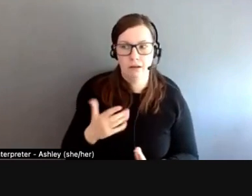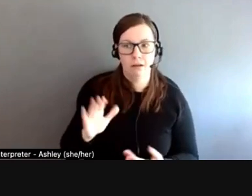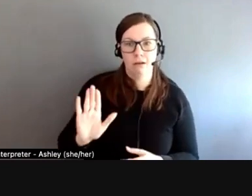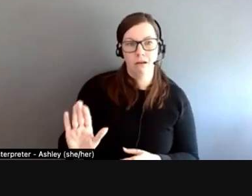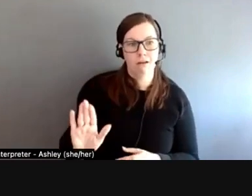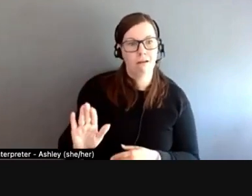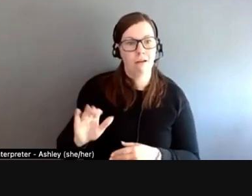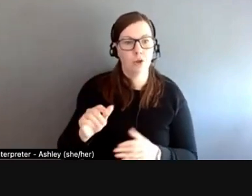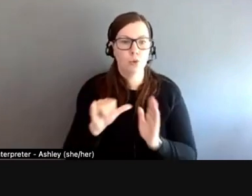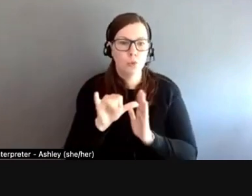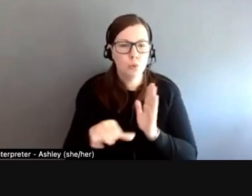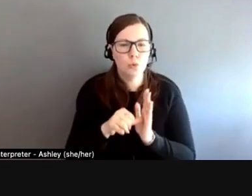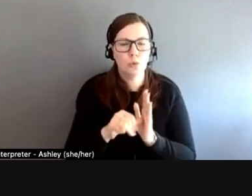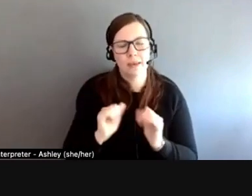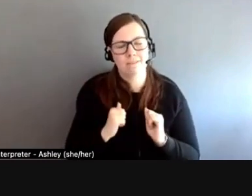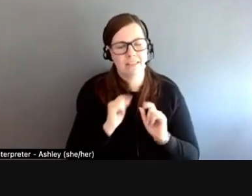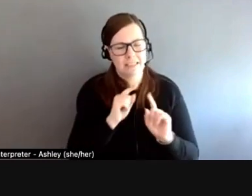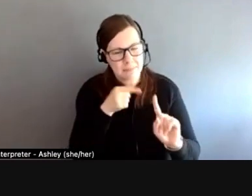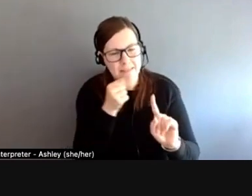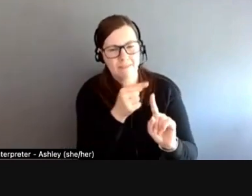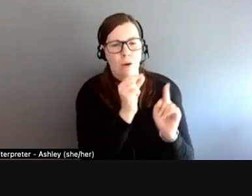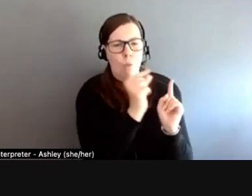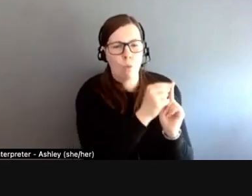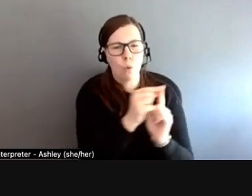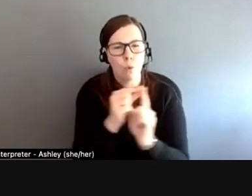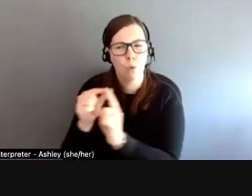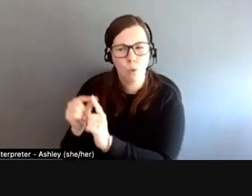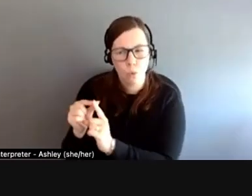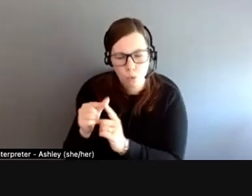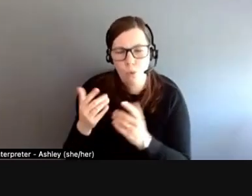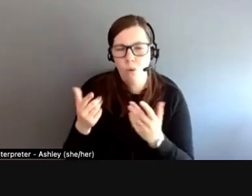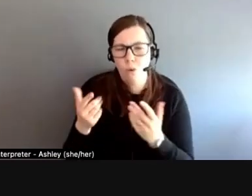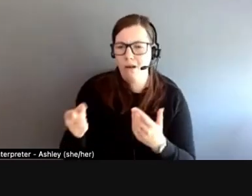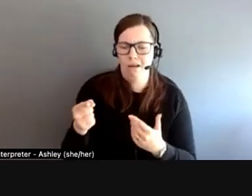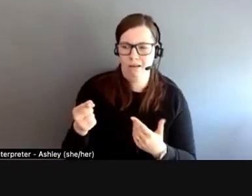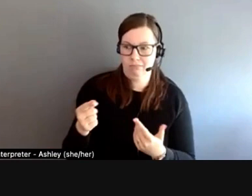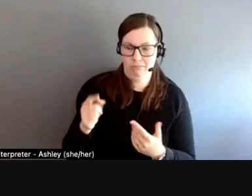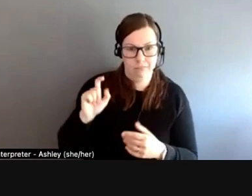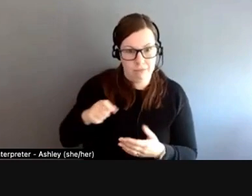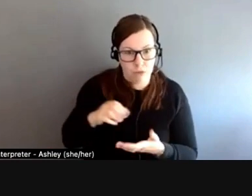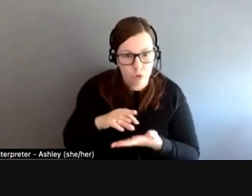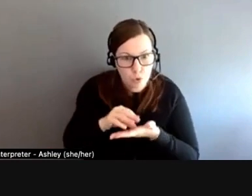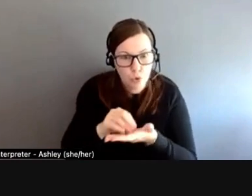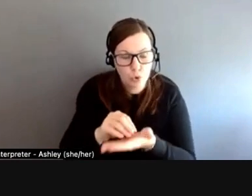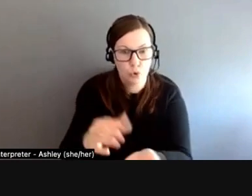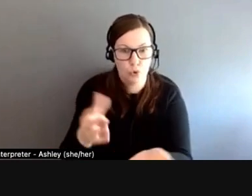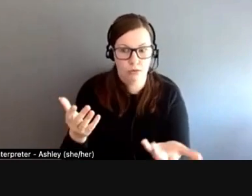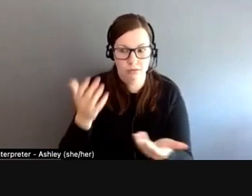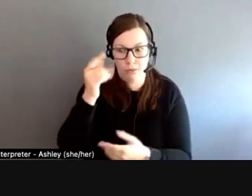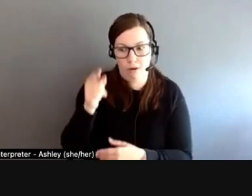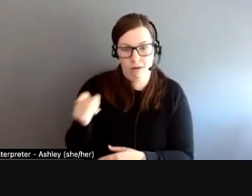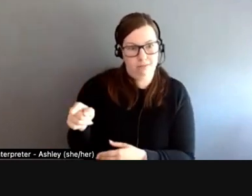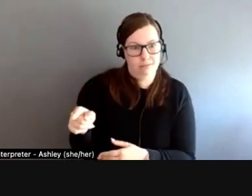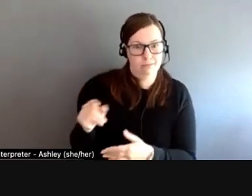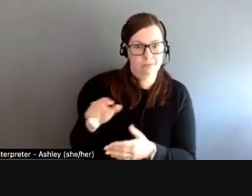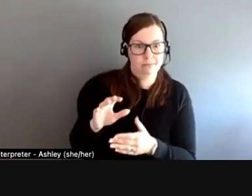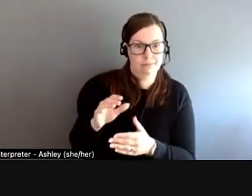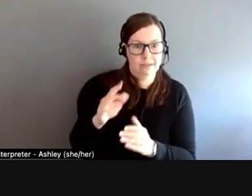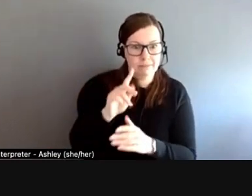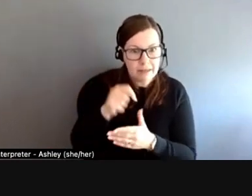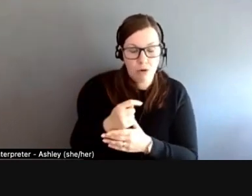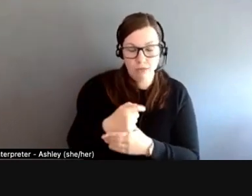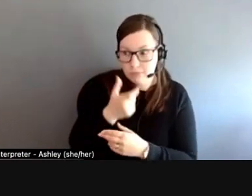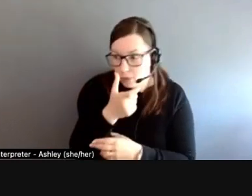of content creators. So I had to understand the tutorials that I was watching. And I also had now